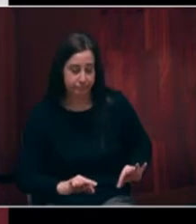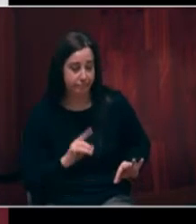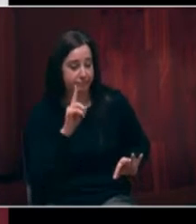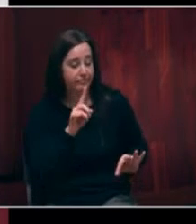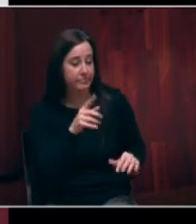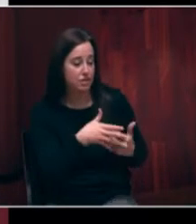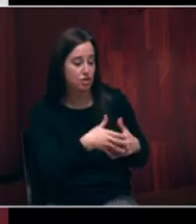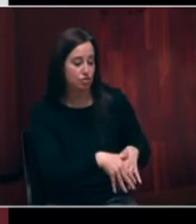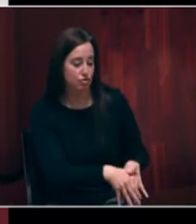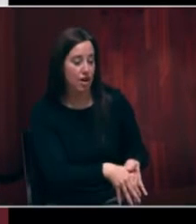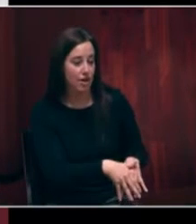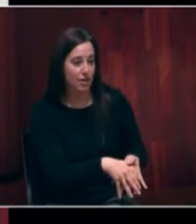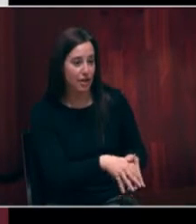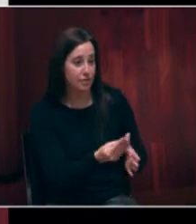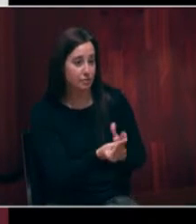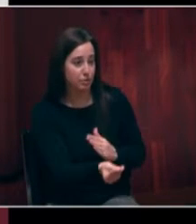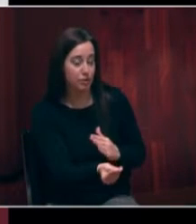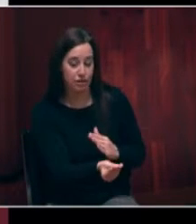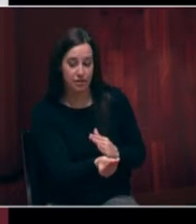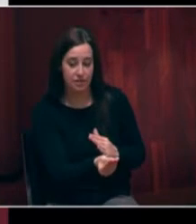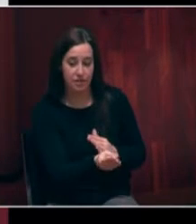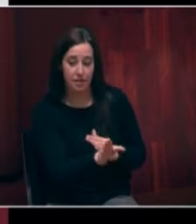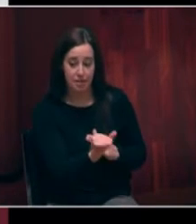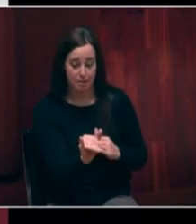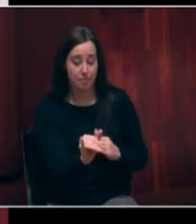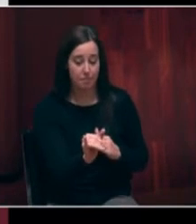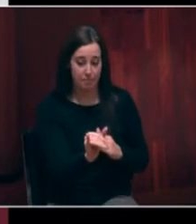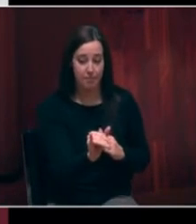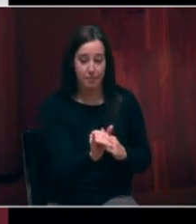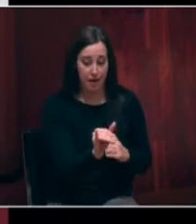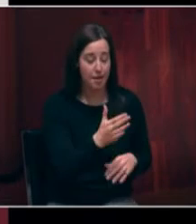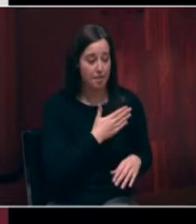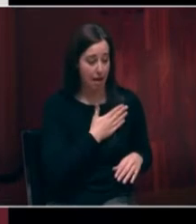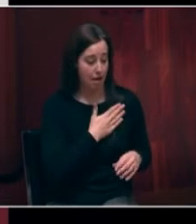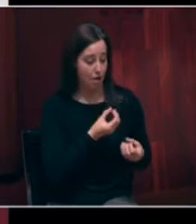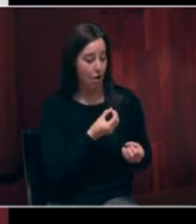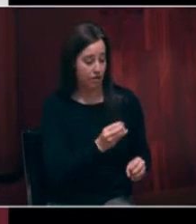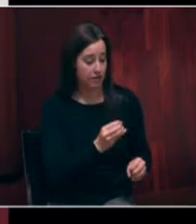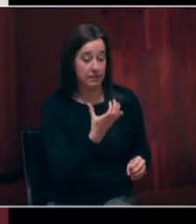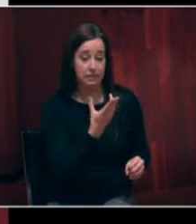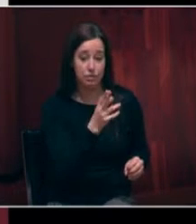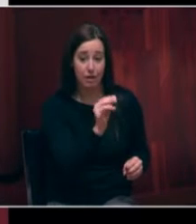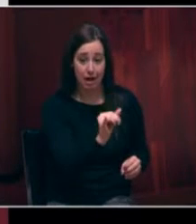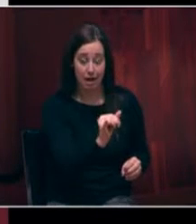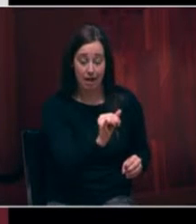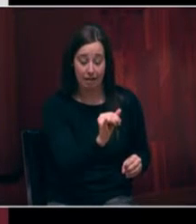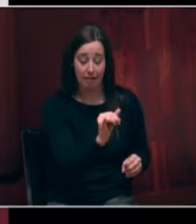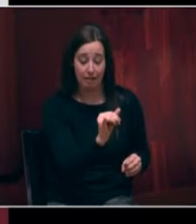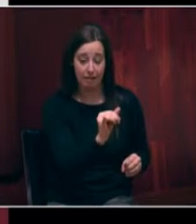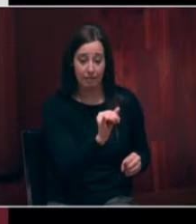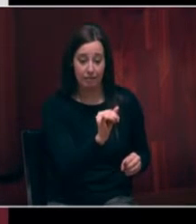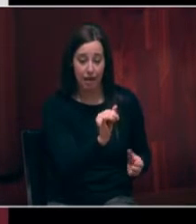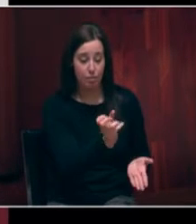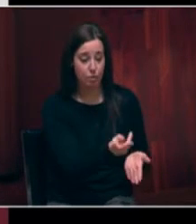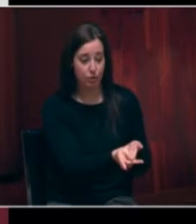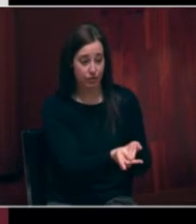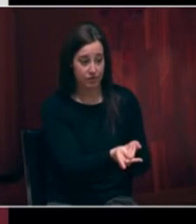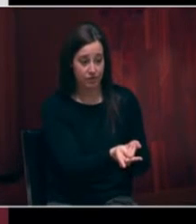know, unfortunately, by my office. And it was asserted by the company that it was CUI approved. It was